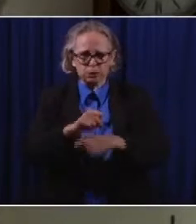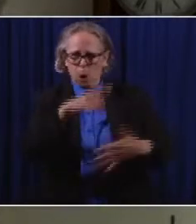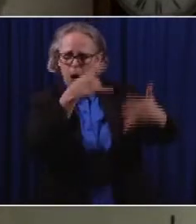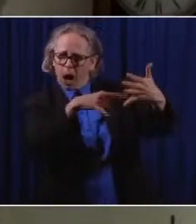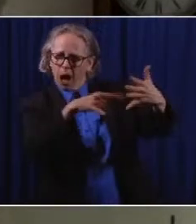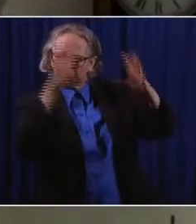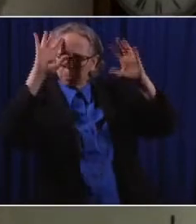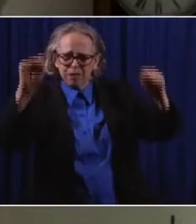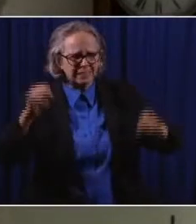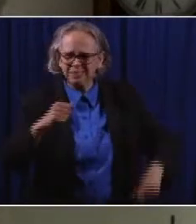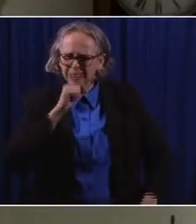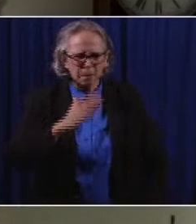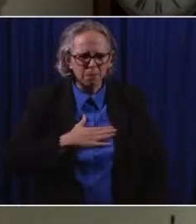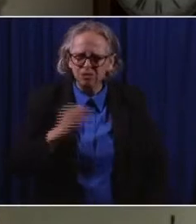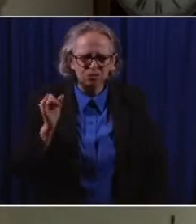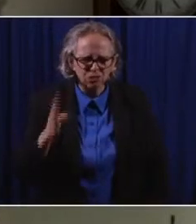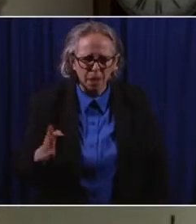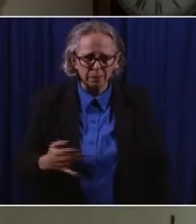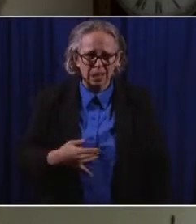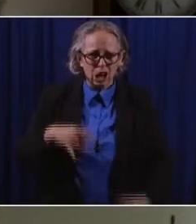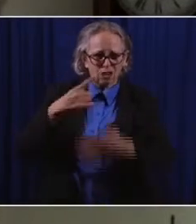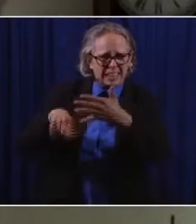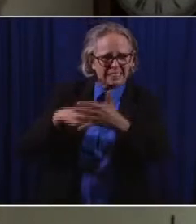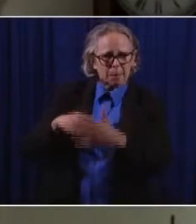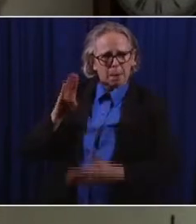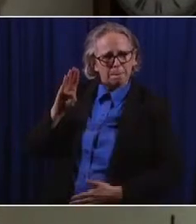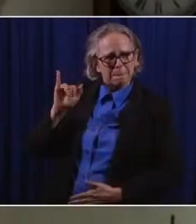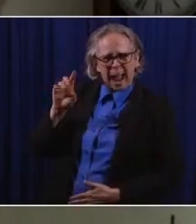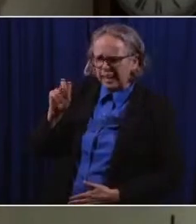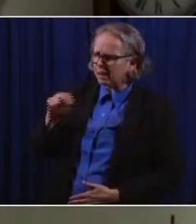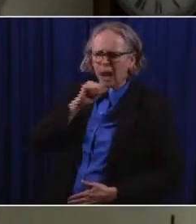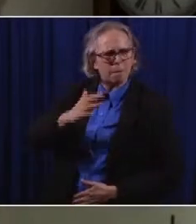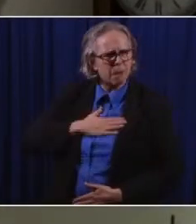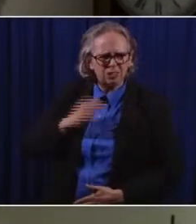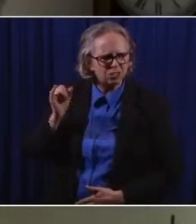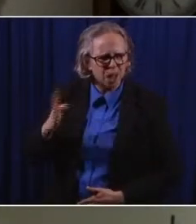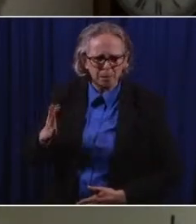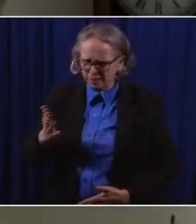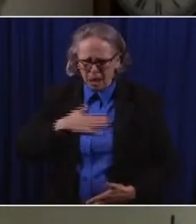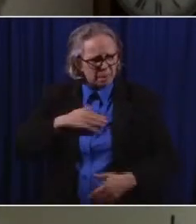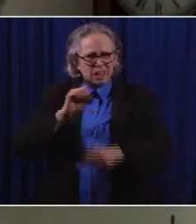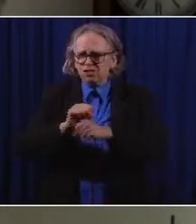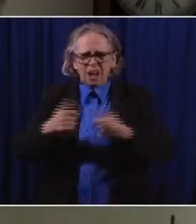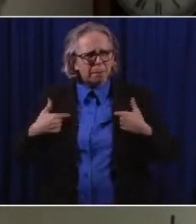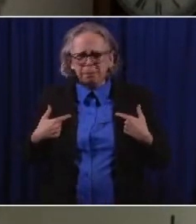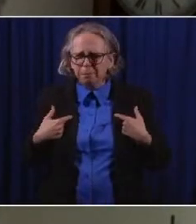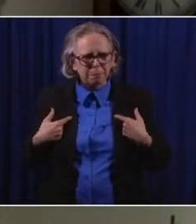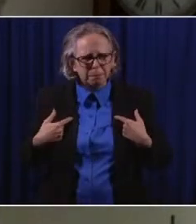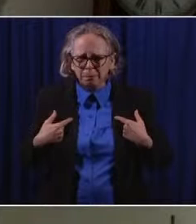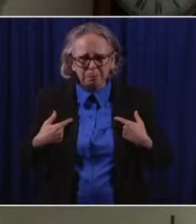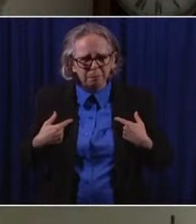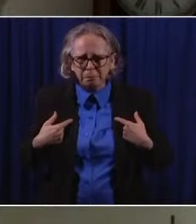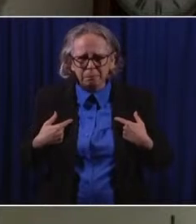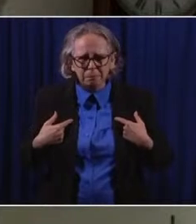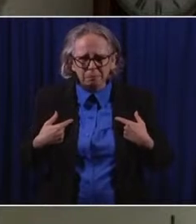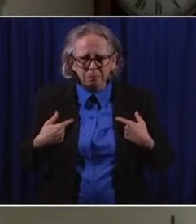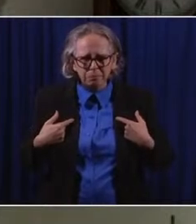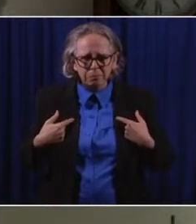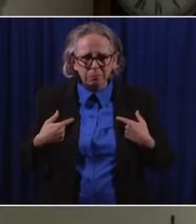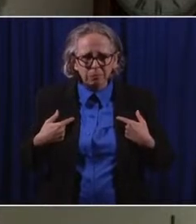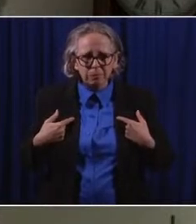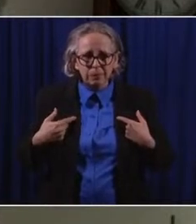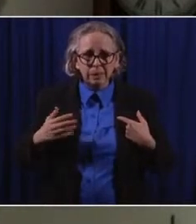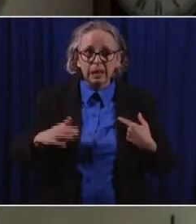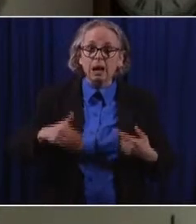to critique Joe Biden. And, if there's another president in there in January, I'll have the same